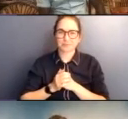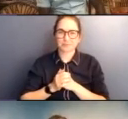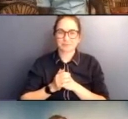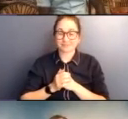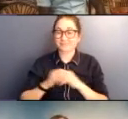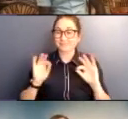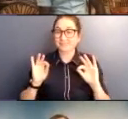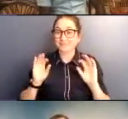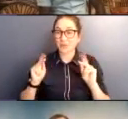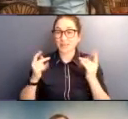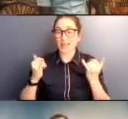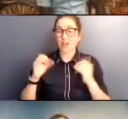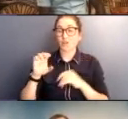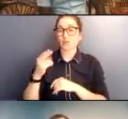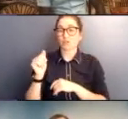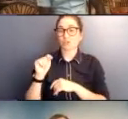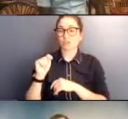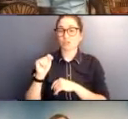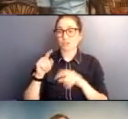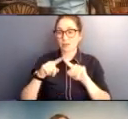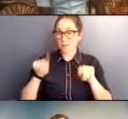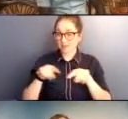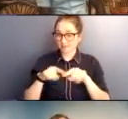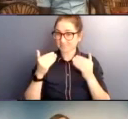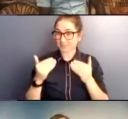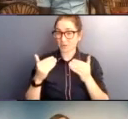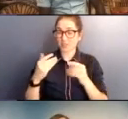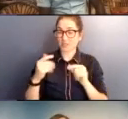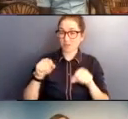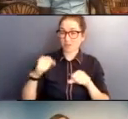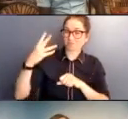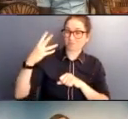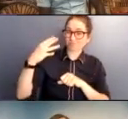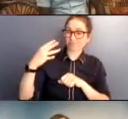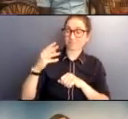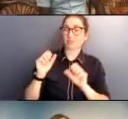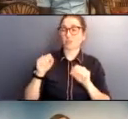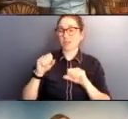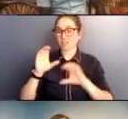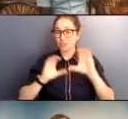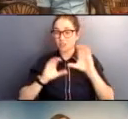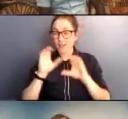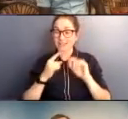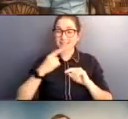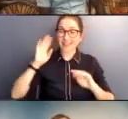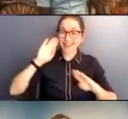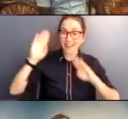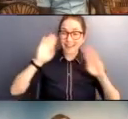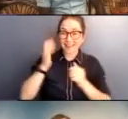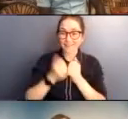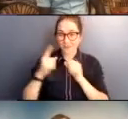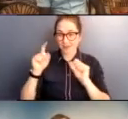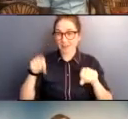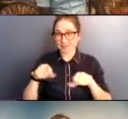Okay, so over in the chat box, this is your chance to turn on your camera and engage in the chat box, say hi to everybody.